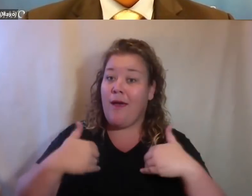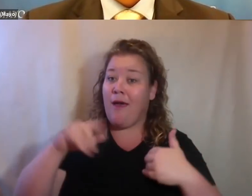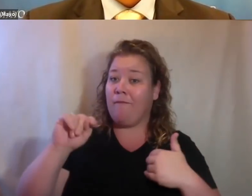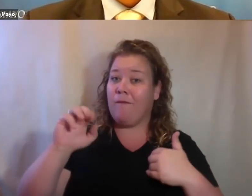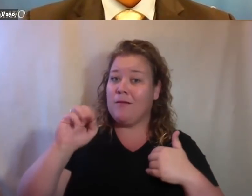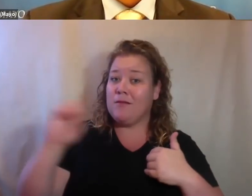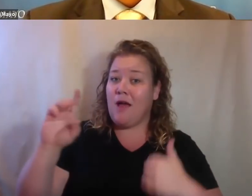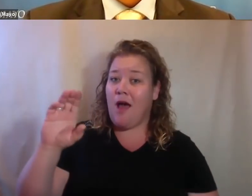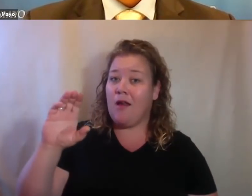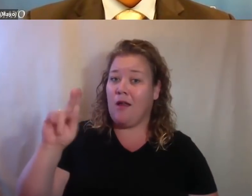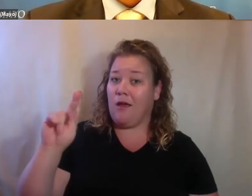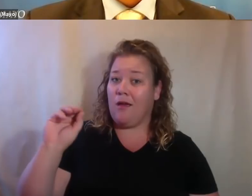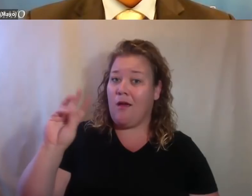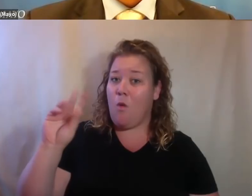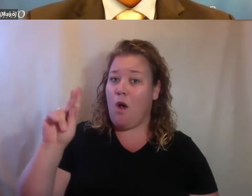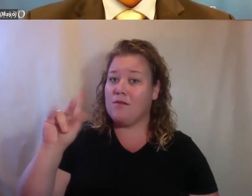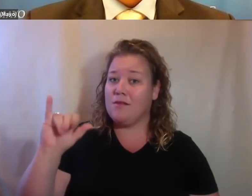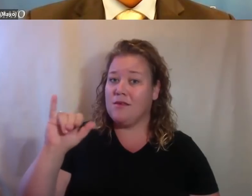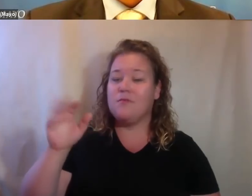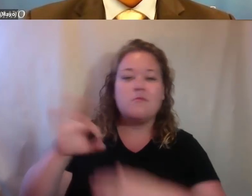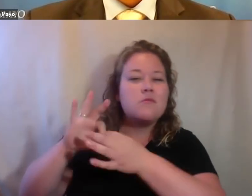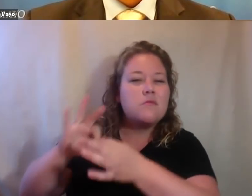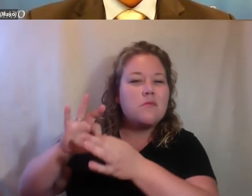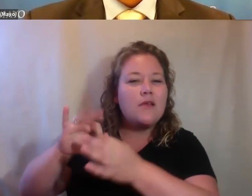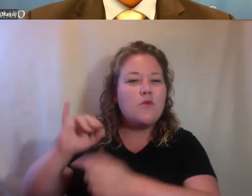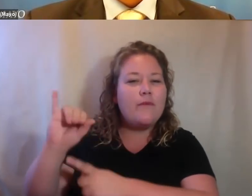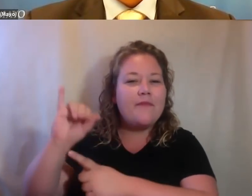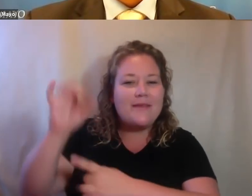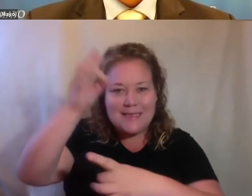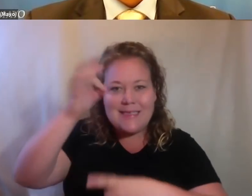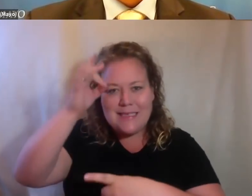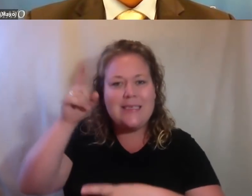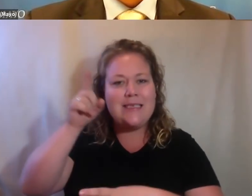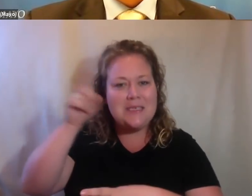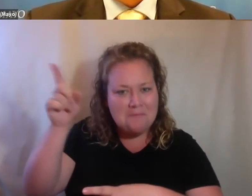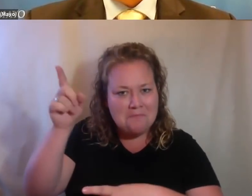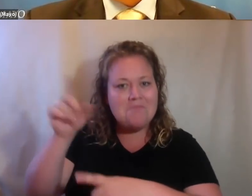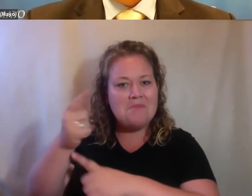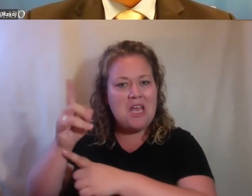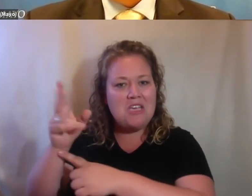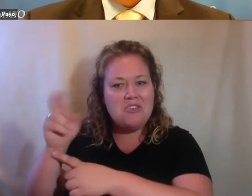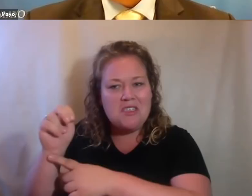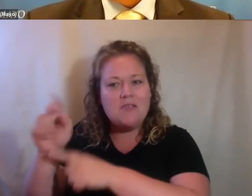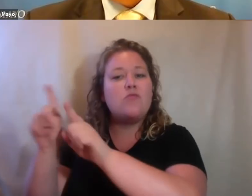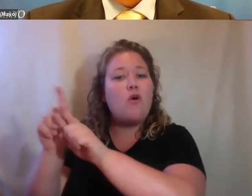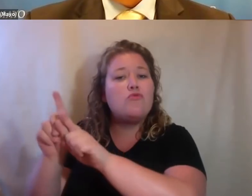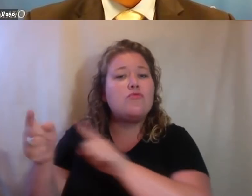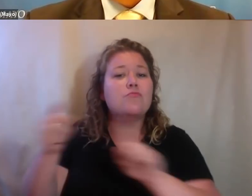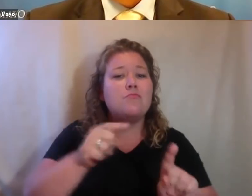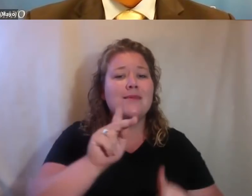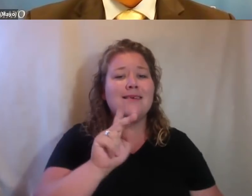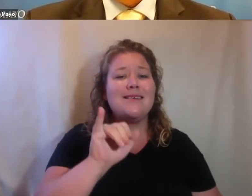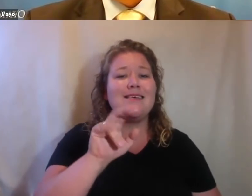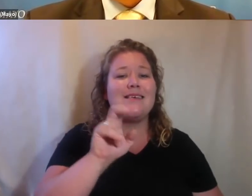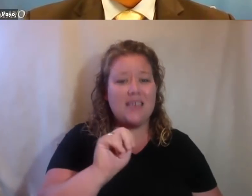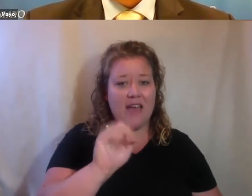Kowalski, who is an infectious disease physician from Gunderson Health System, as well as Dr. Kevin Fitzgerald, who is a family physician